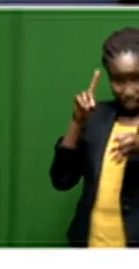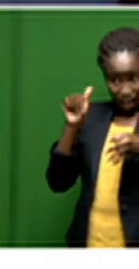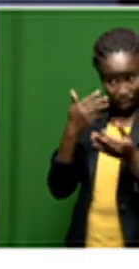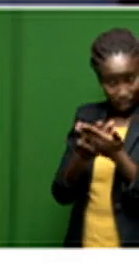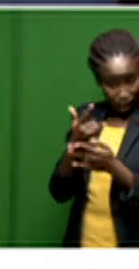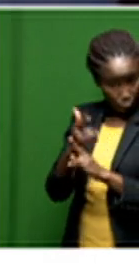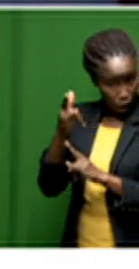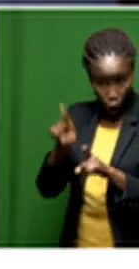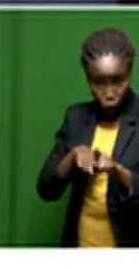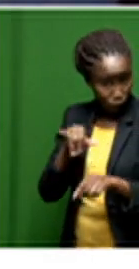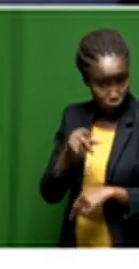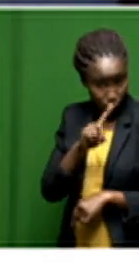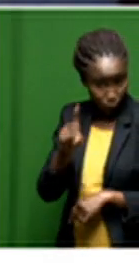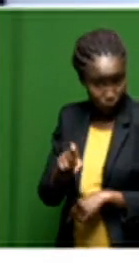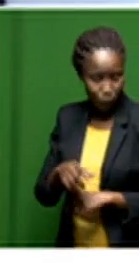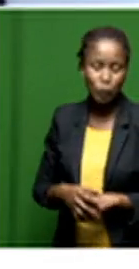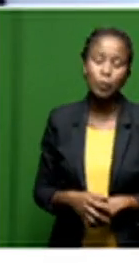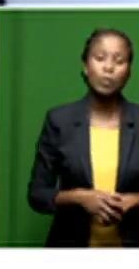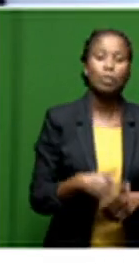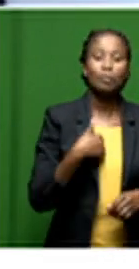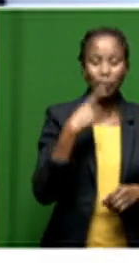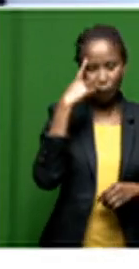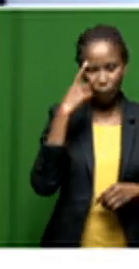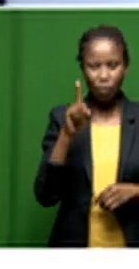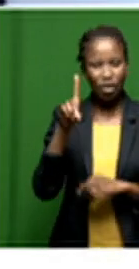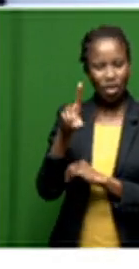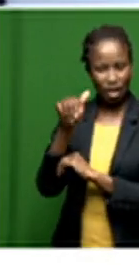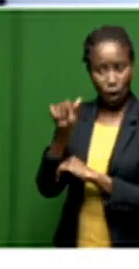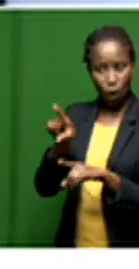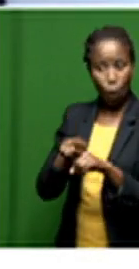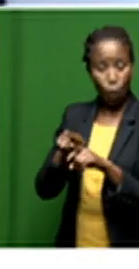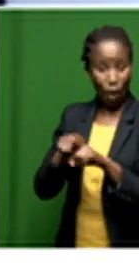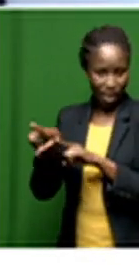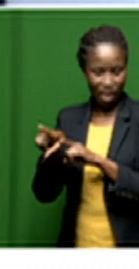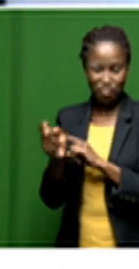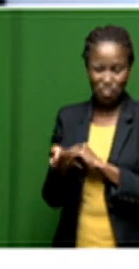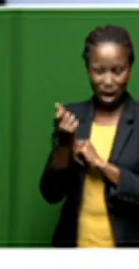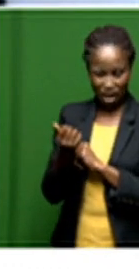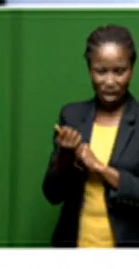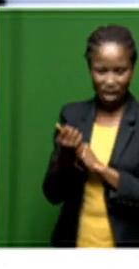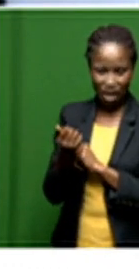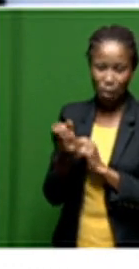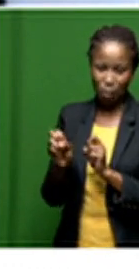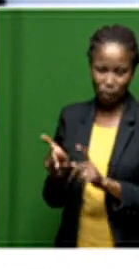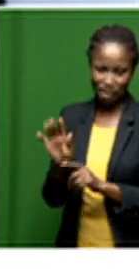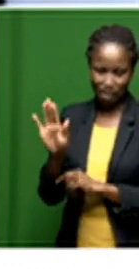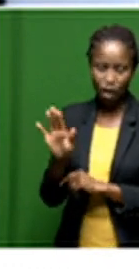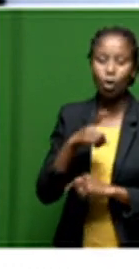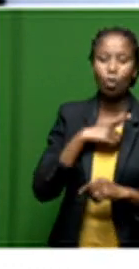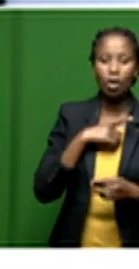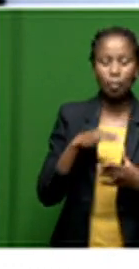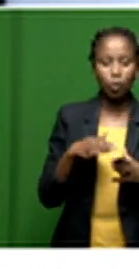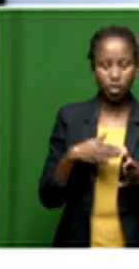I think the DA's chances are extremely slim, Leanne. Firstly, I think it's a restrictive interpretation